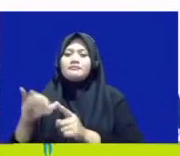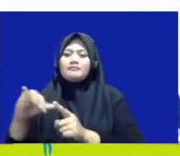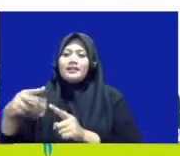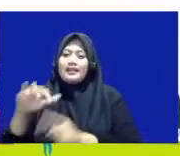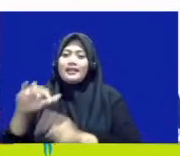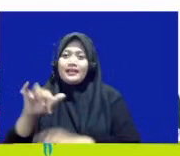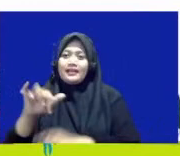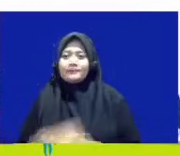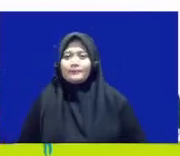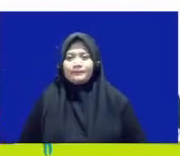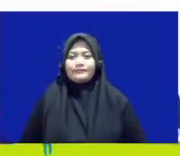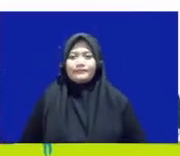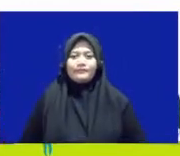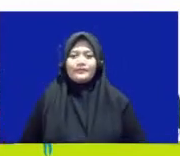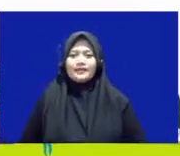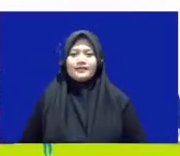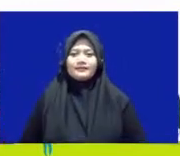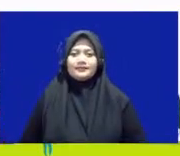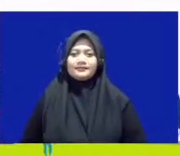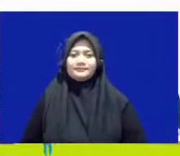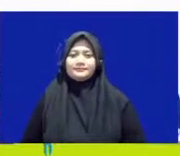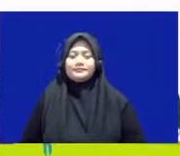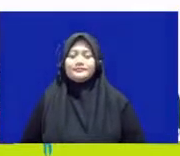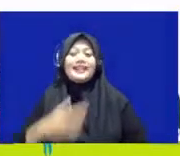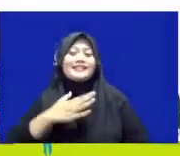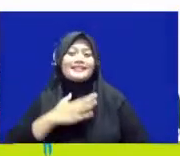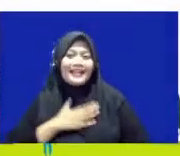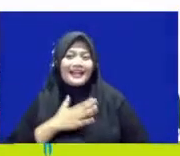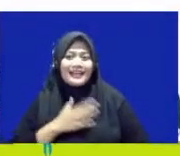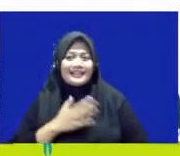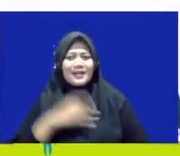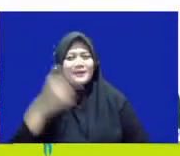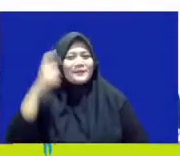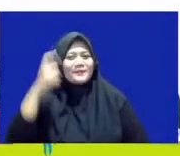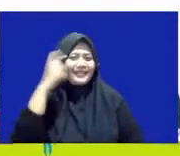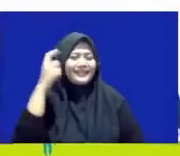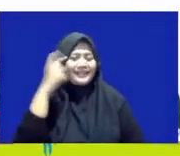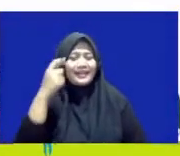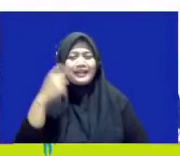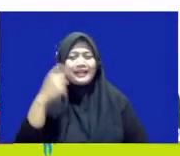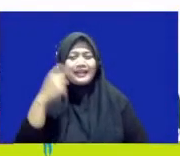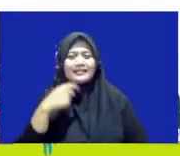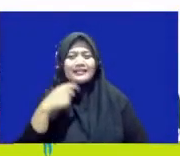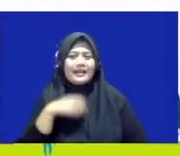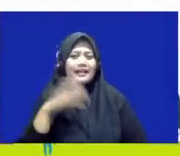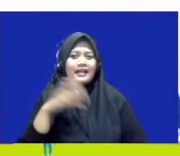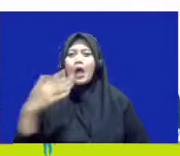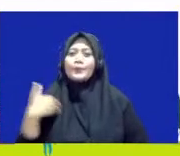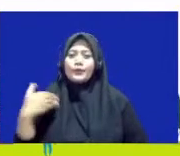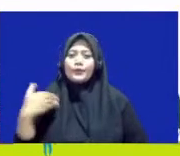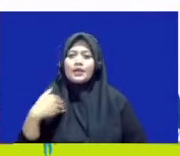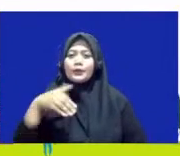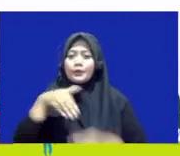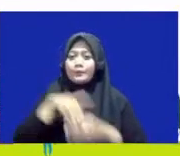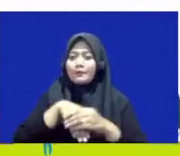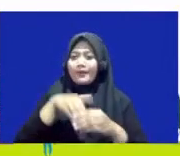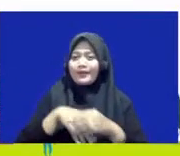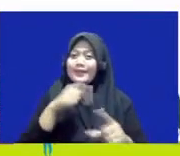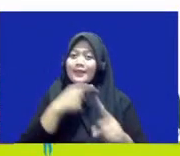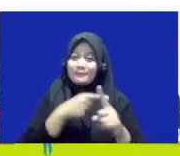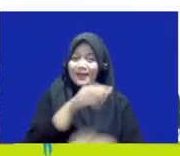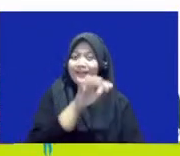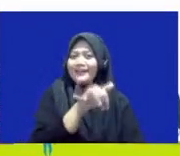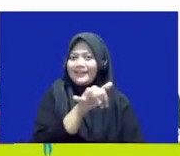I'm afraid I have no further comments than the ones I've made already.